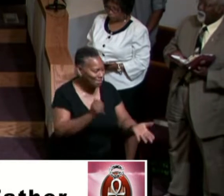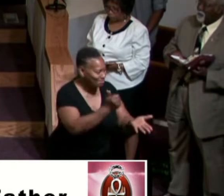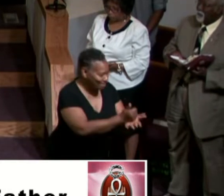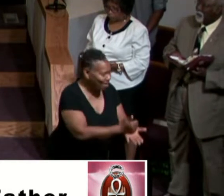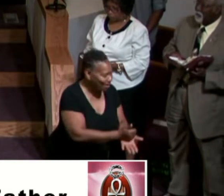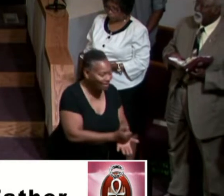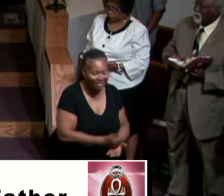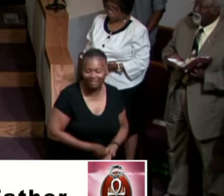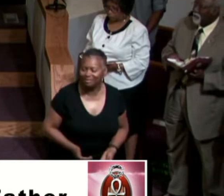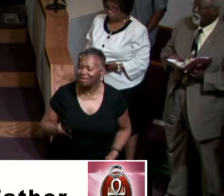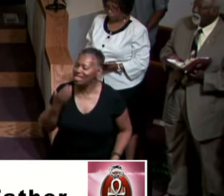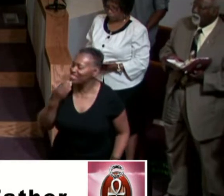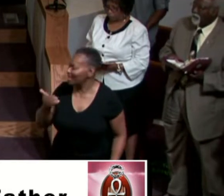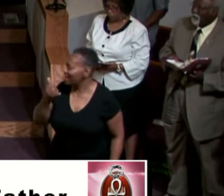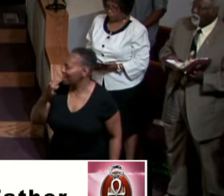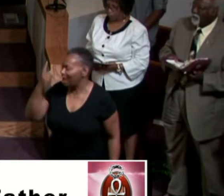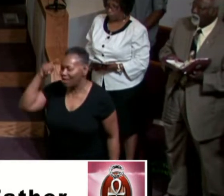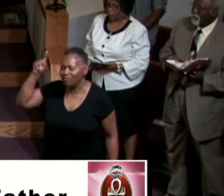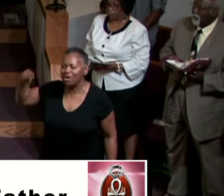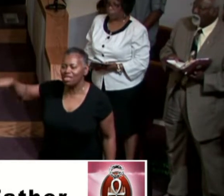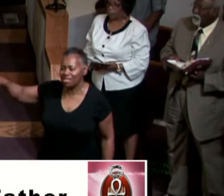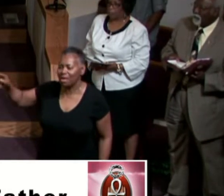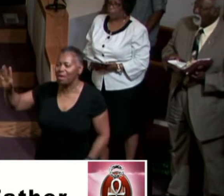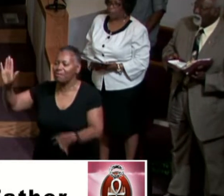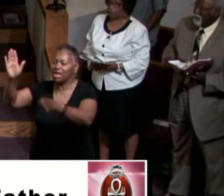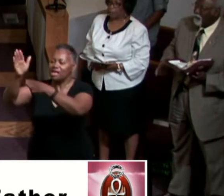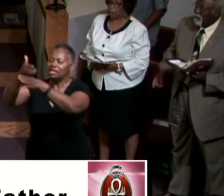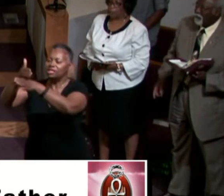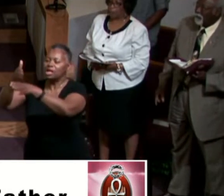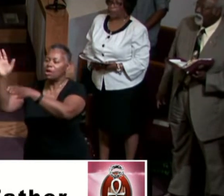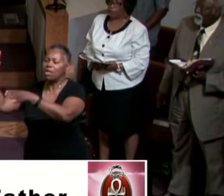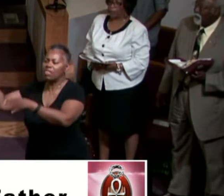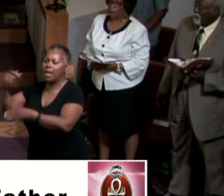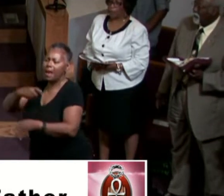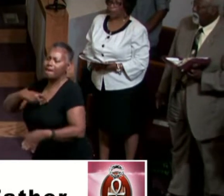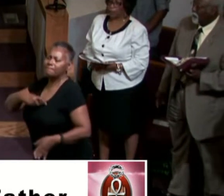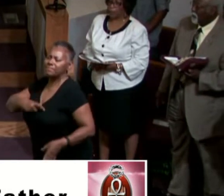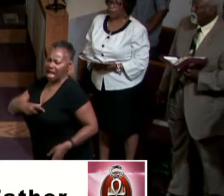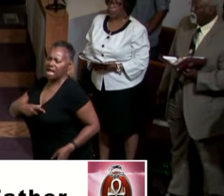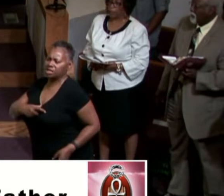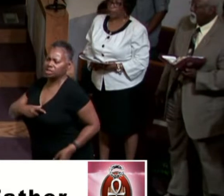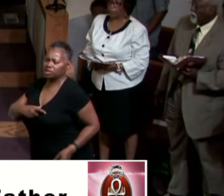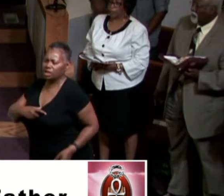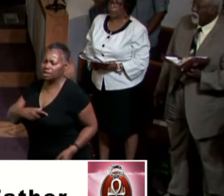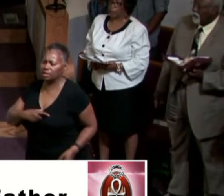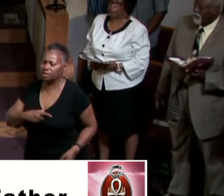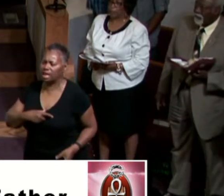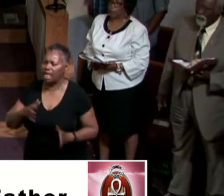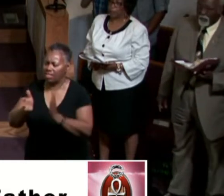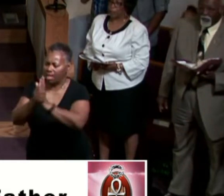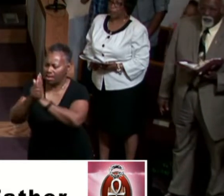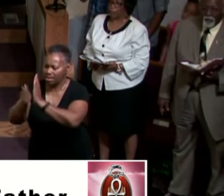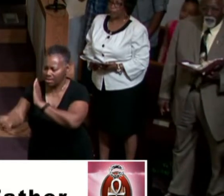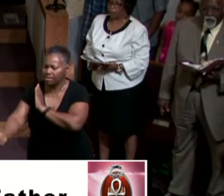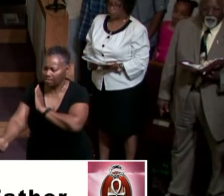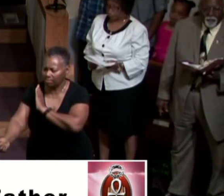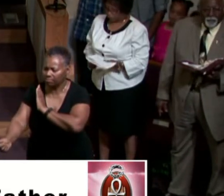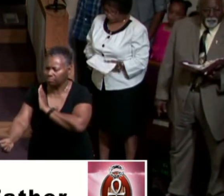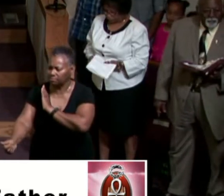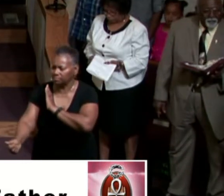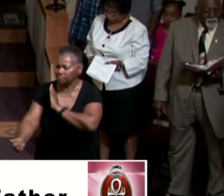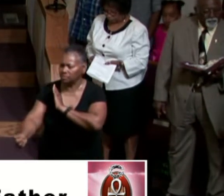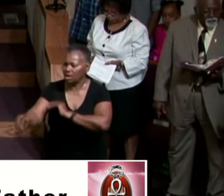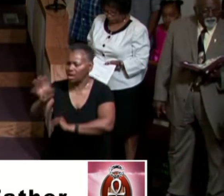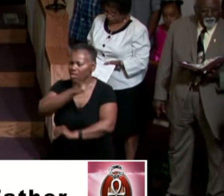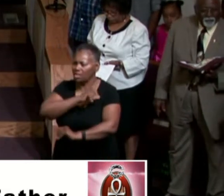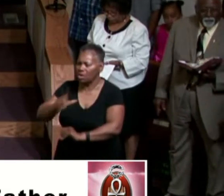Amen. And we thank God for them sharing their passion along with their gifts that the